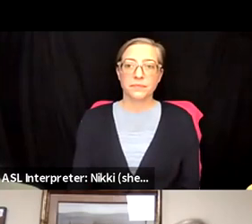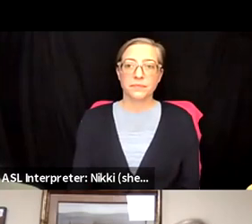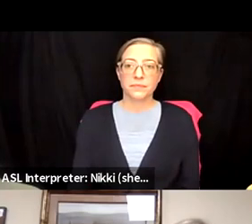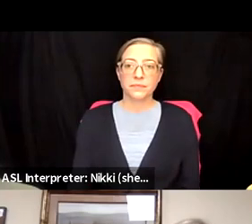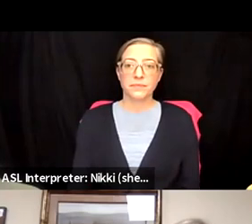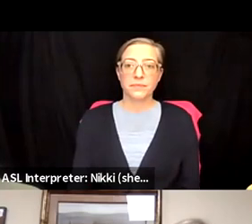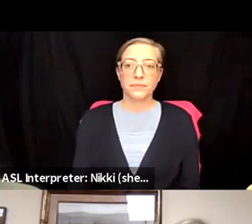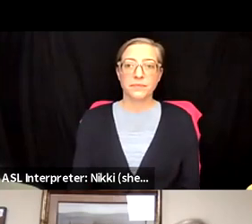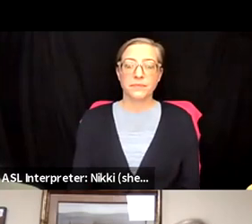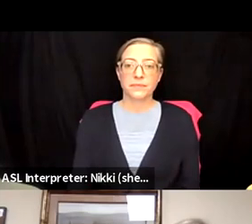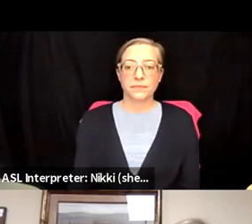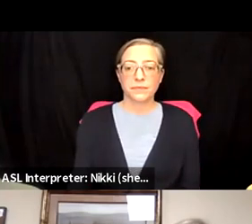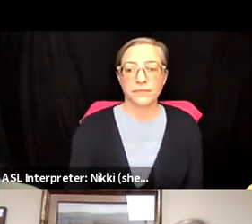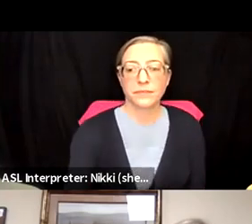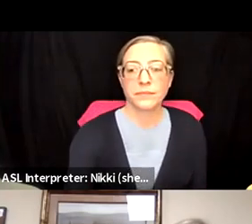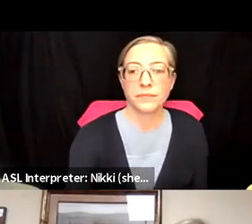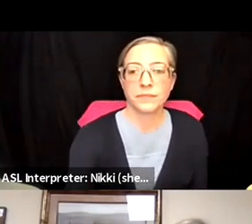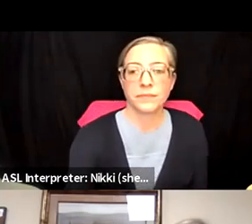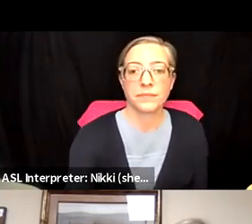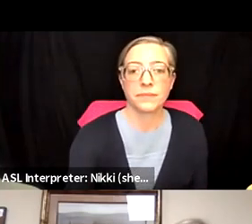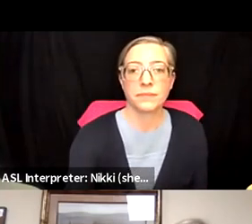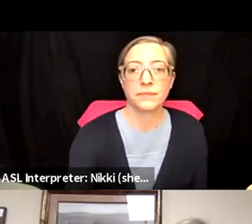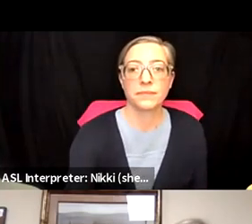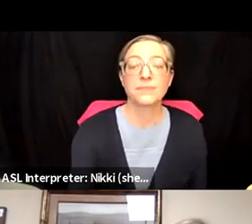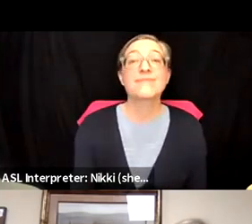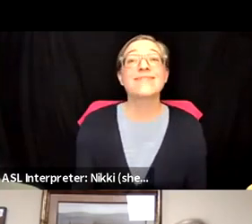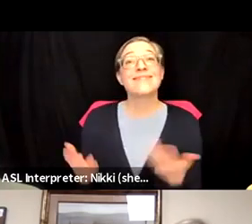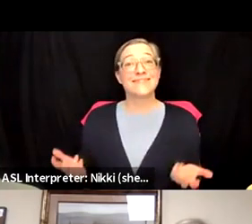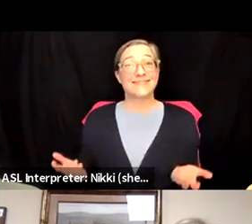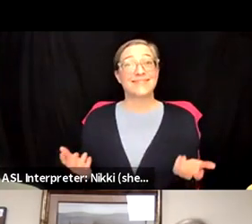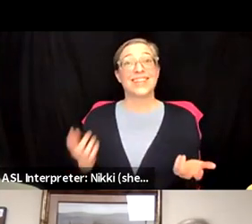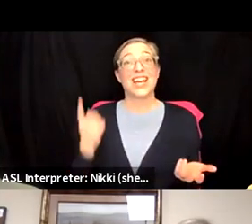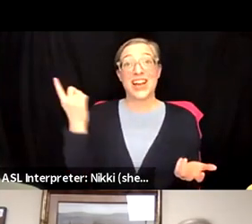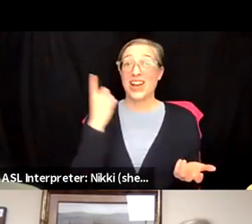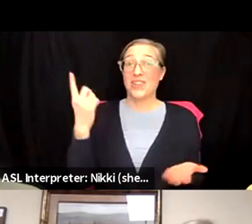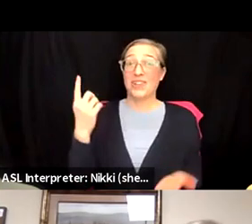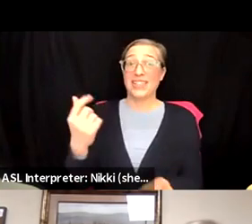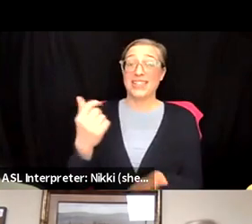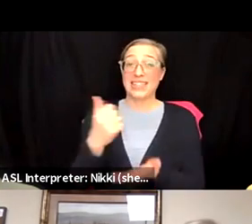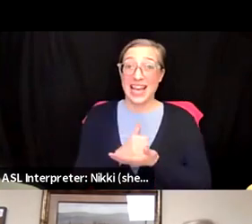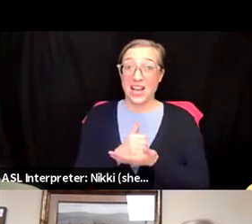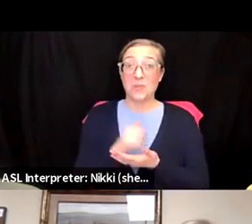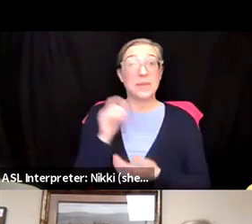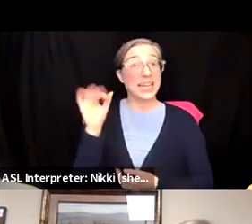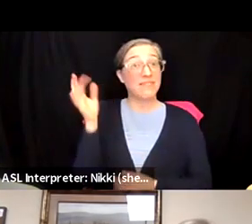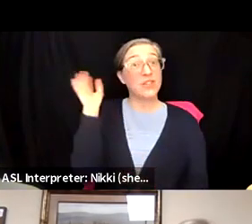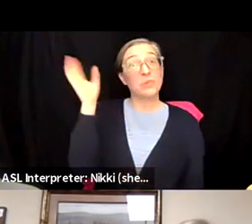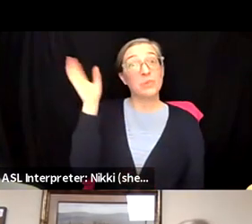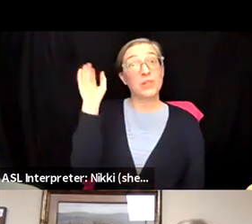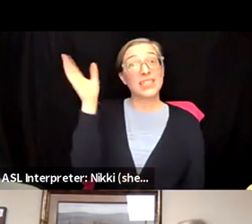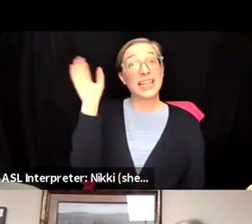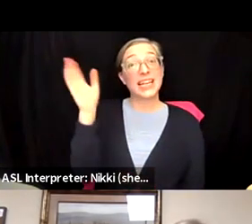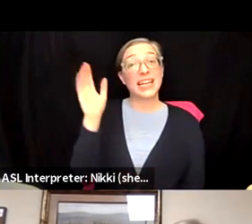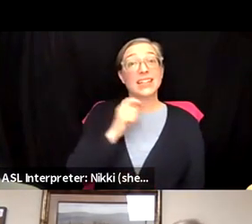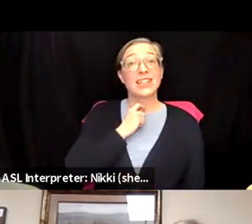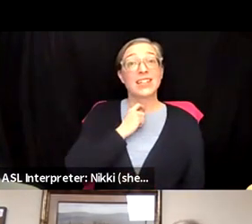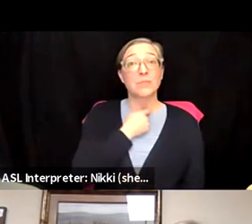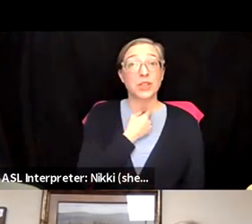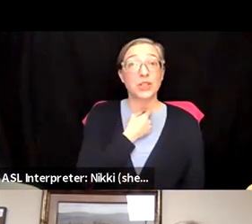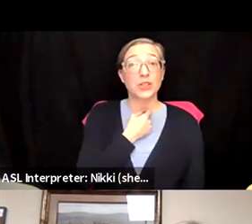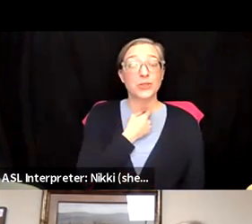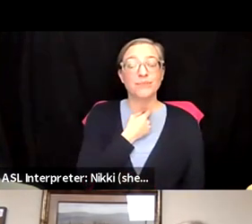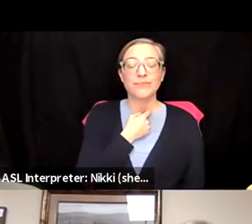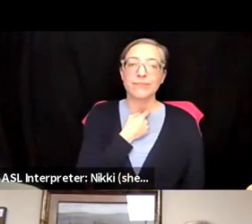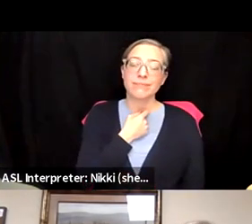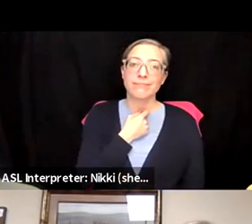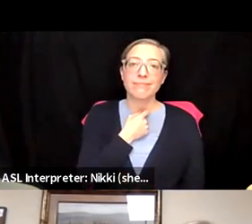Always helpful if you're presenting to take yourself off of mute. Just, Yes. Word of wisdom here. So anyway, I